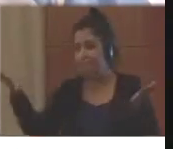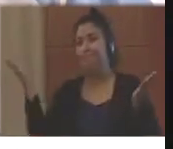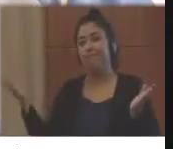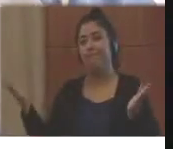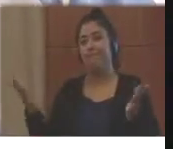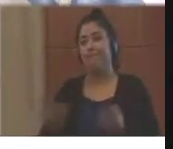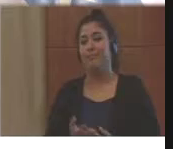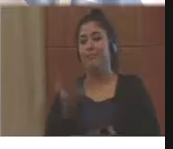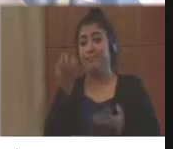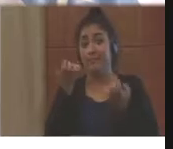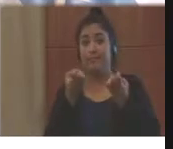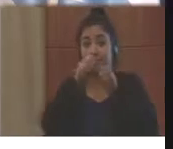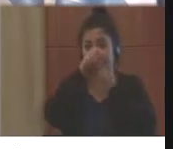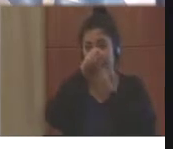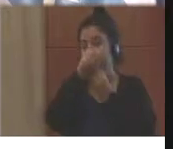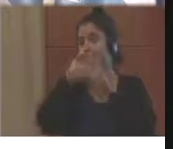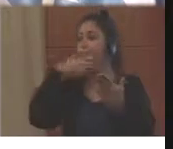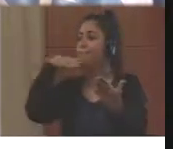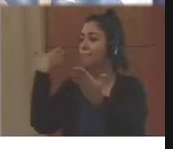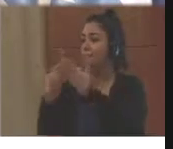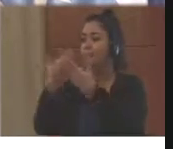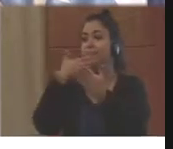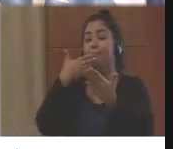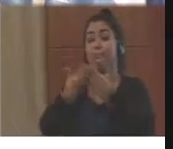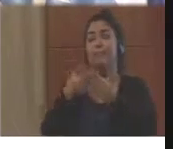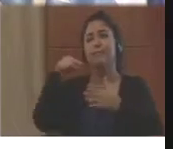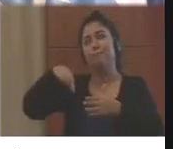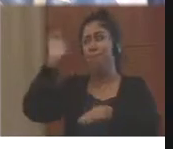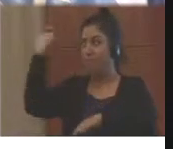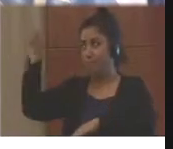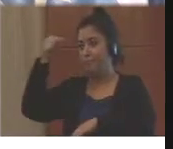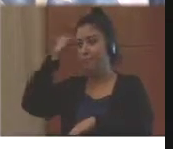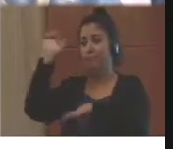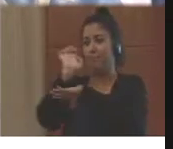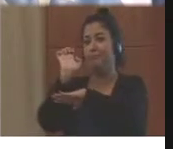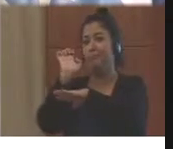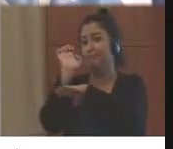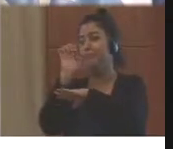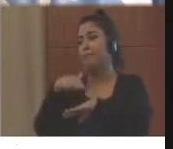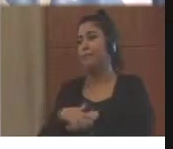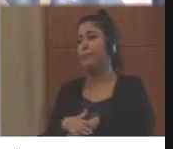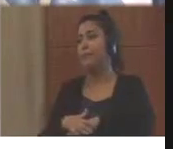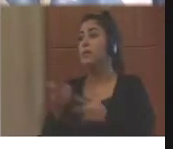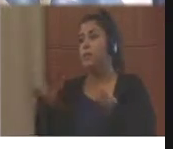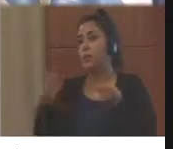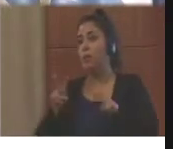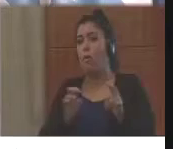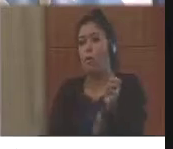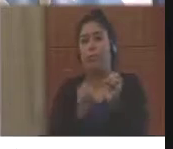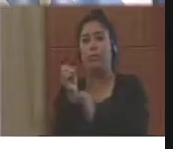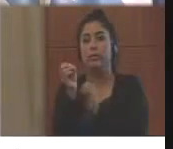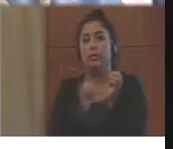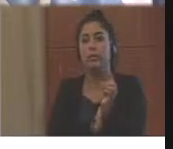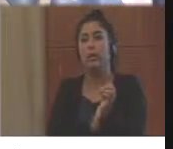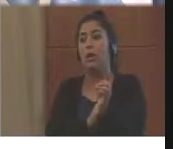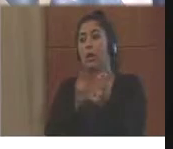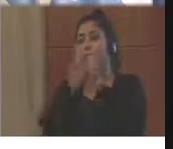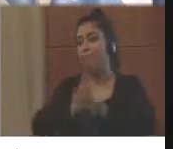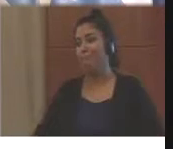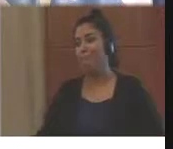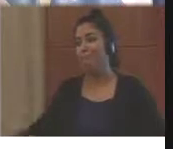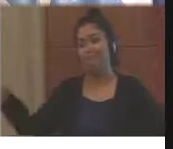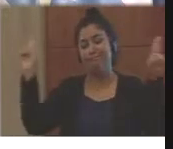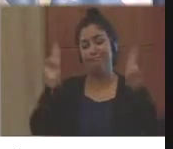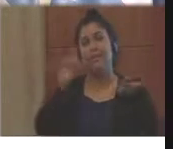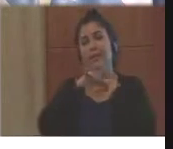Good afternoon to all. I would like to also thank the government of Ecuador and the Office of the United